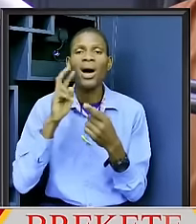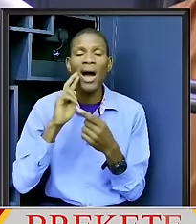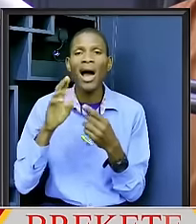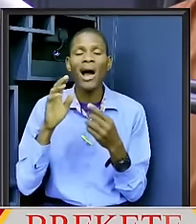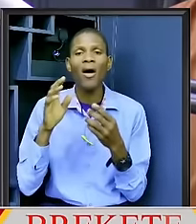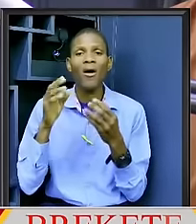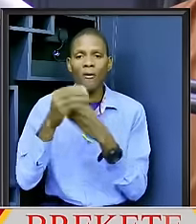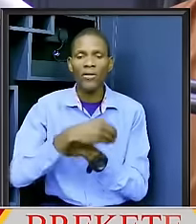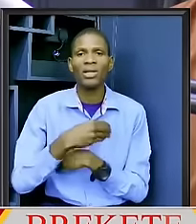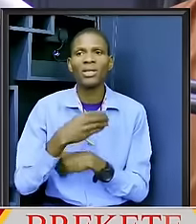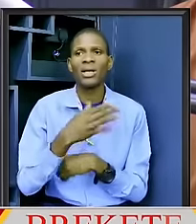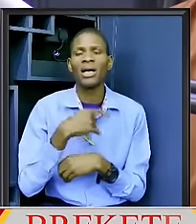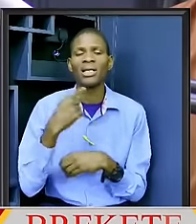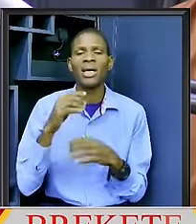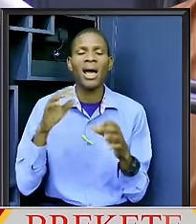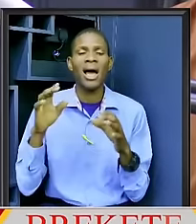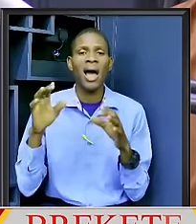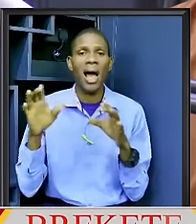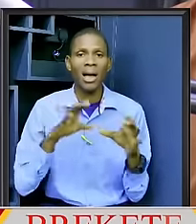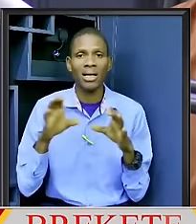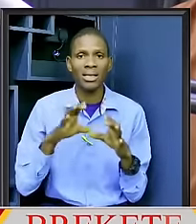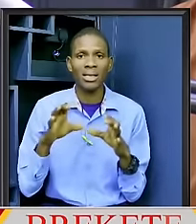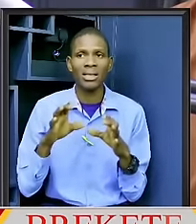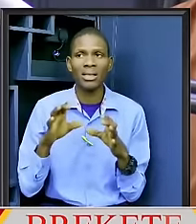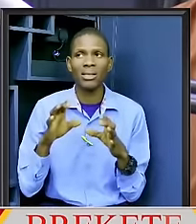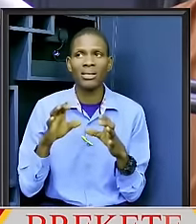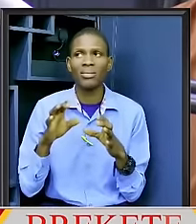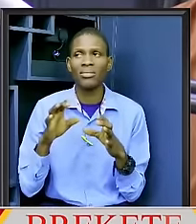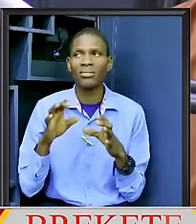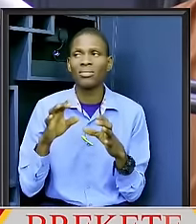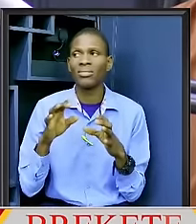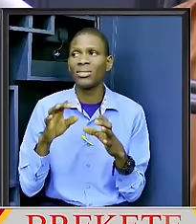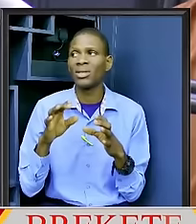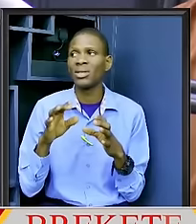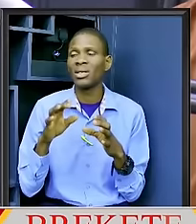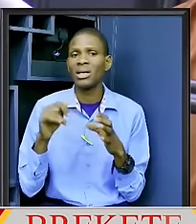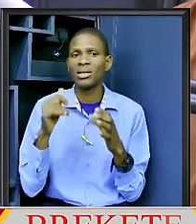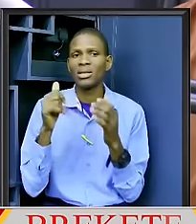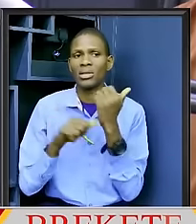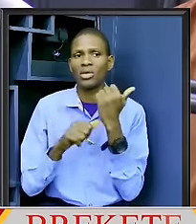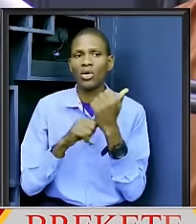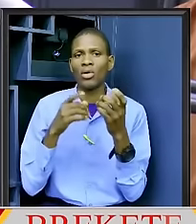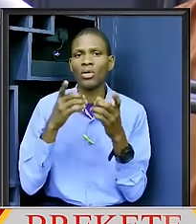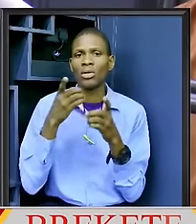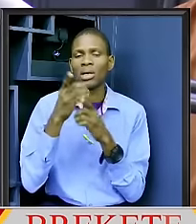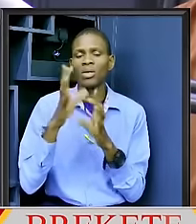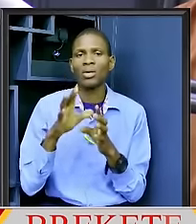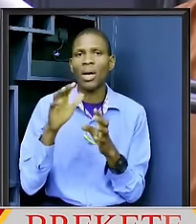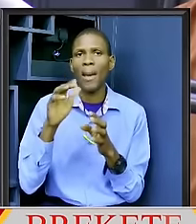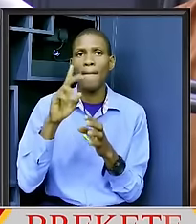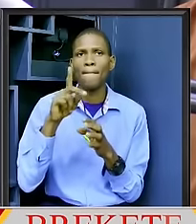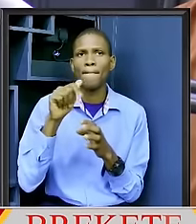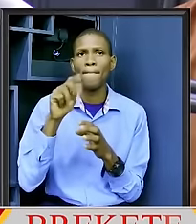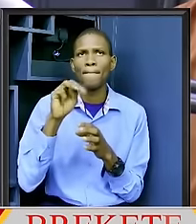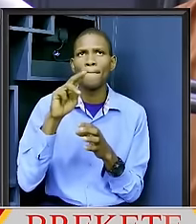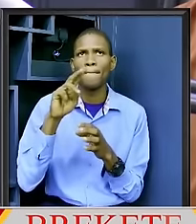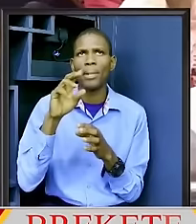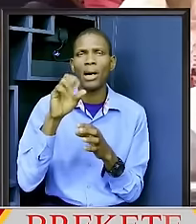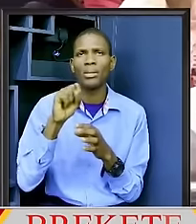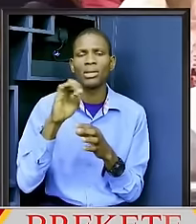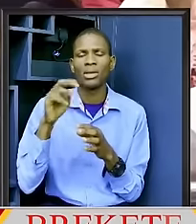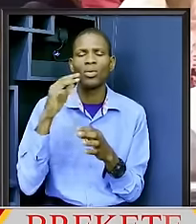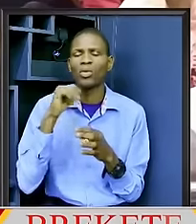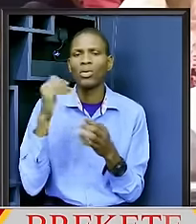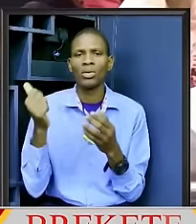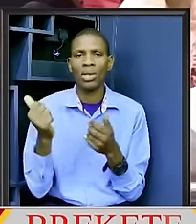and the acting PAMSEC that time, because a senior director, the PAMSEC was not available,